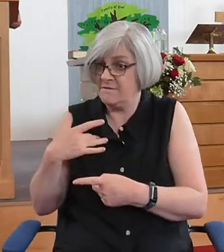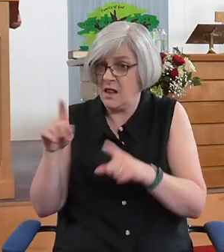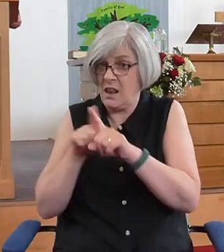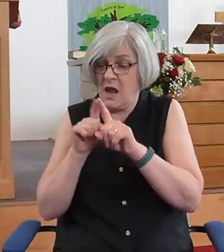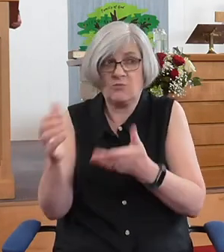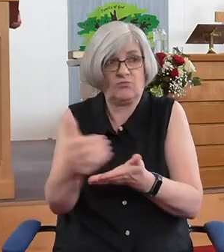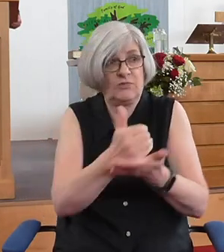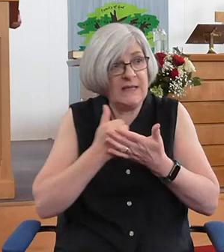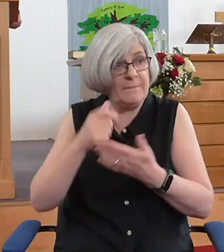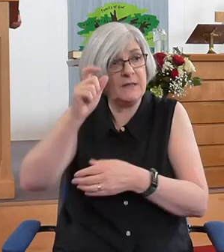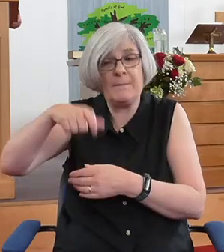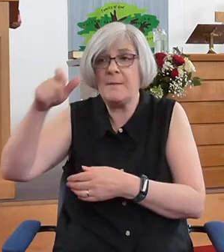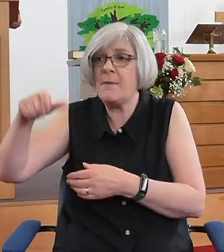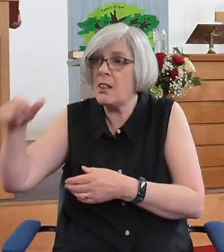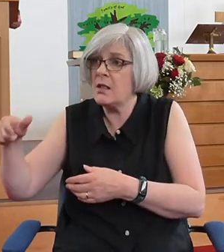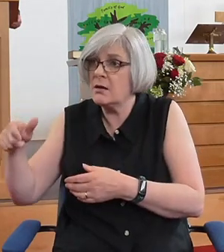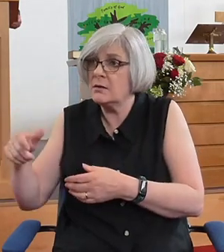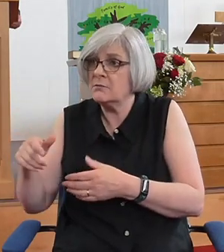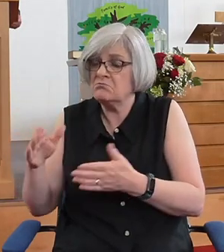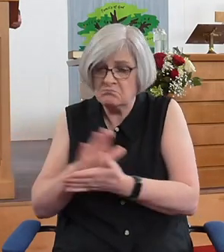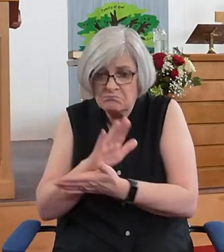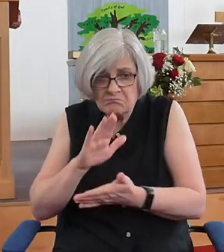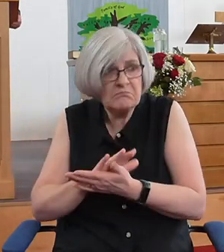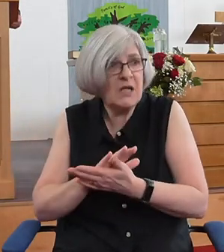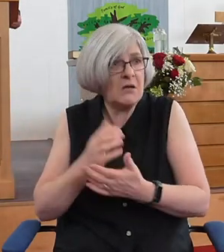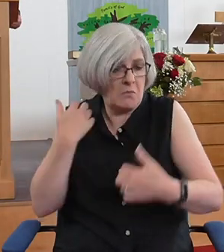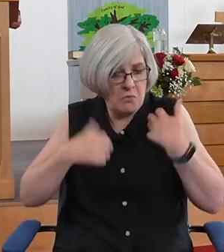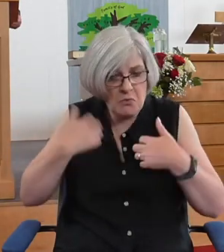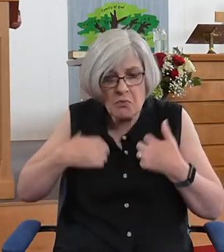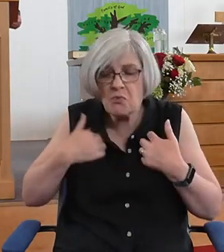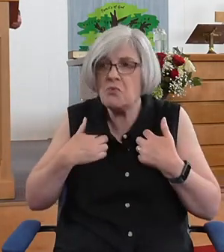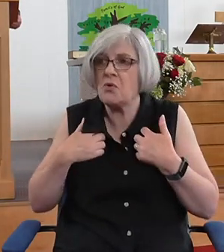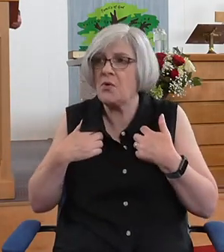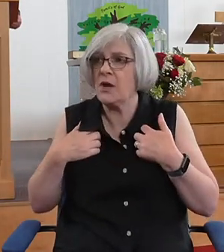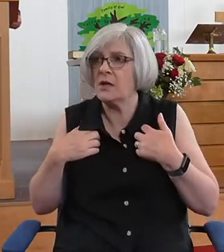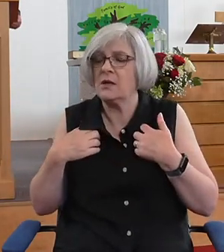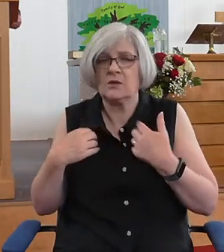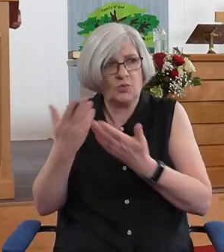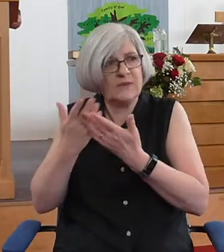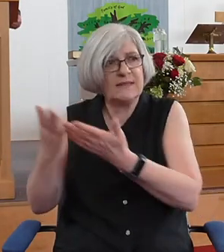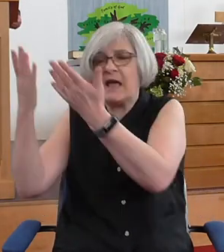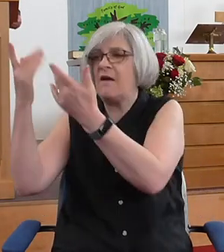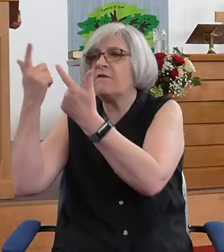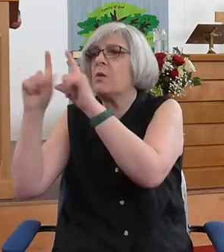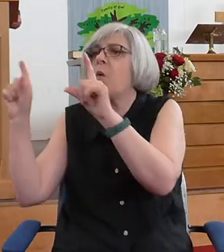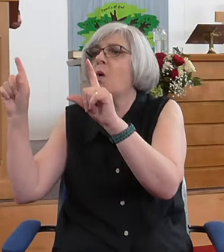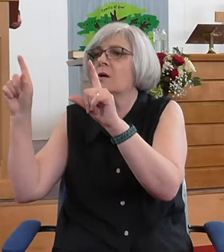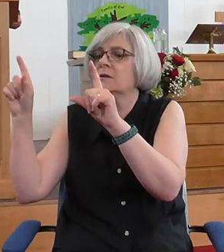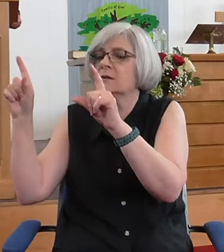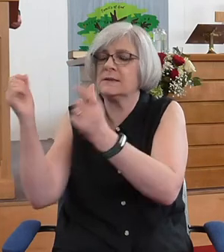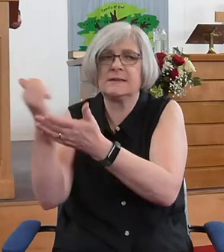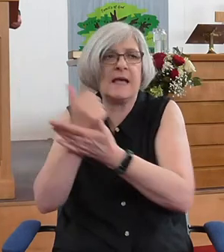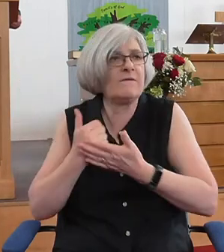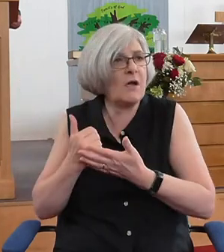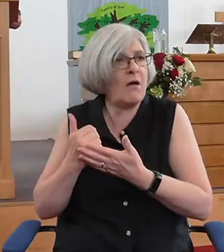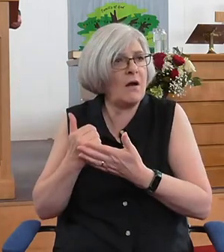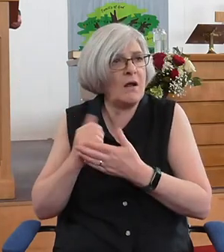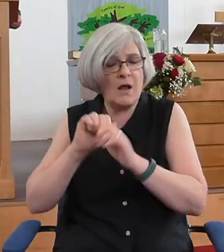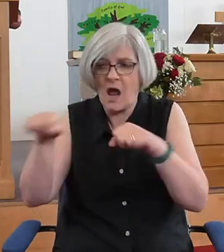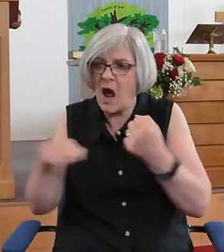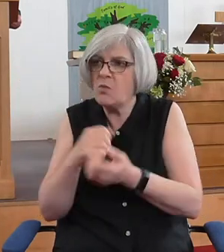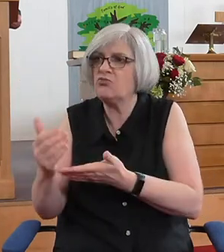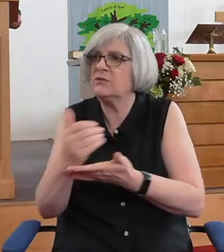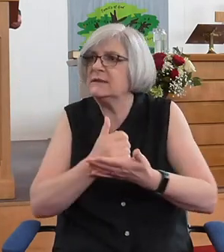people, willing, eager, enthusiastic to serve our Lord, our Saviour, our